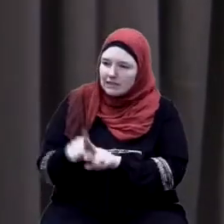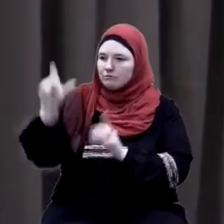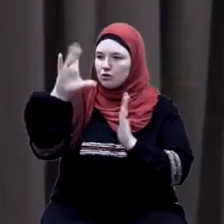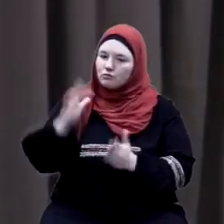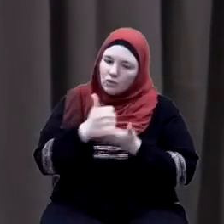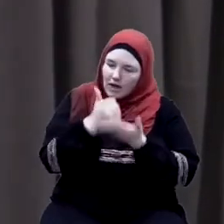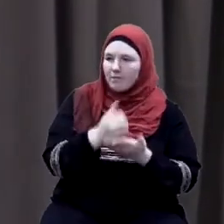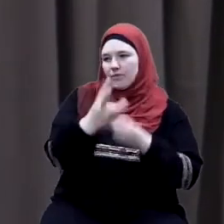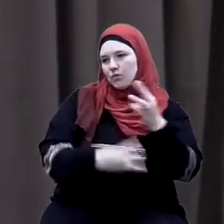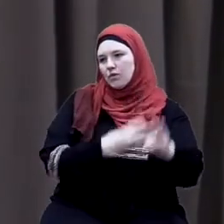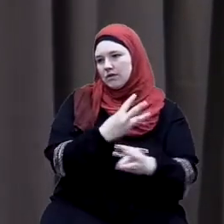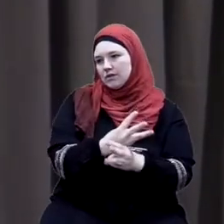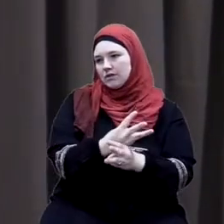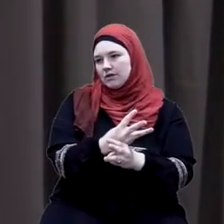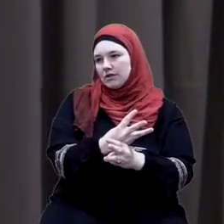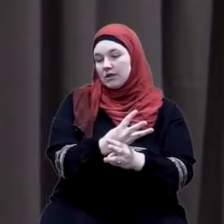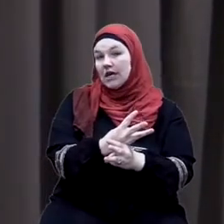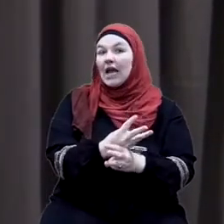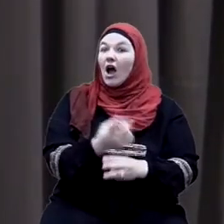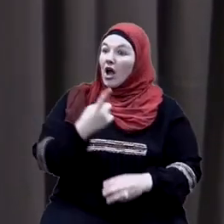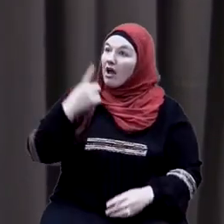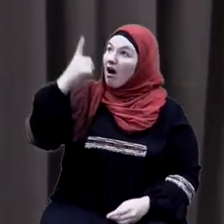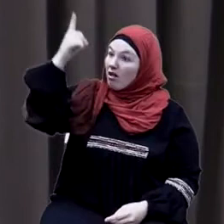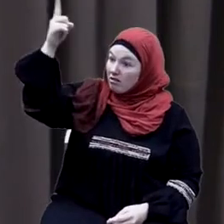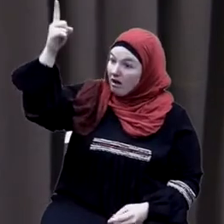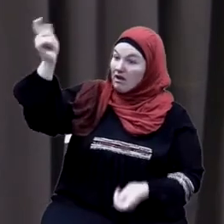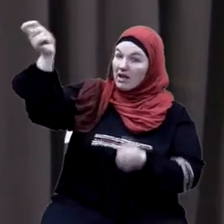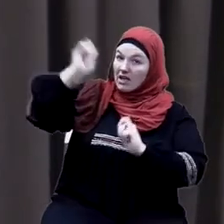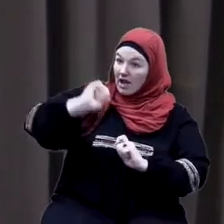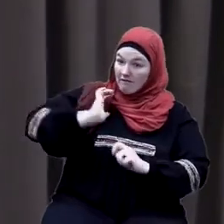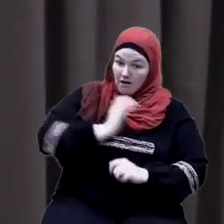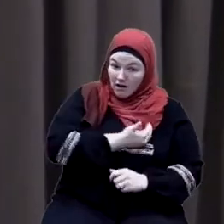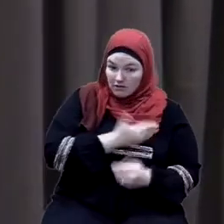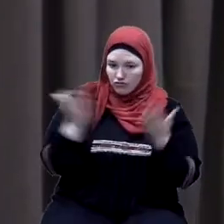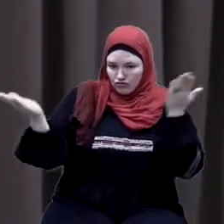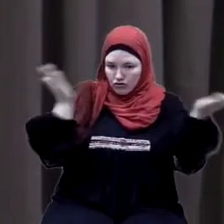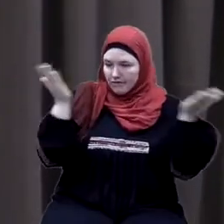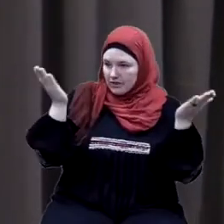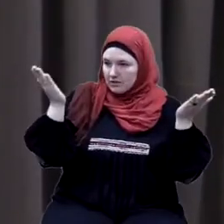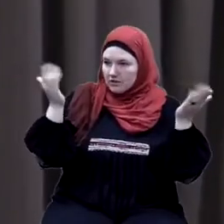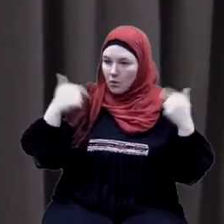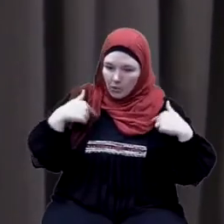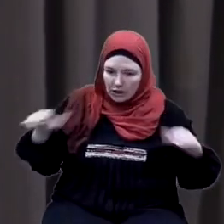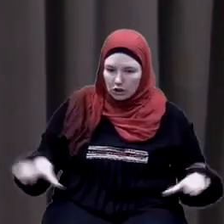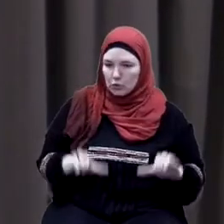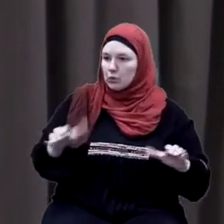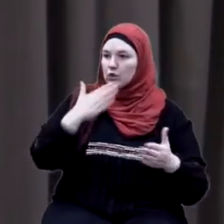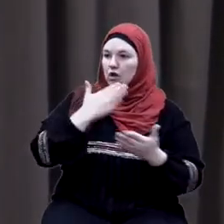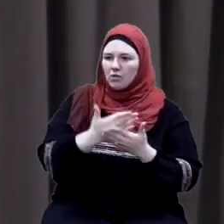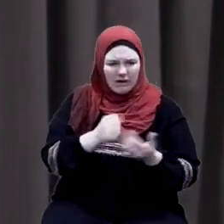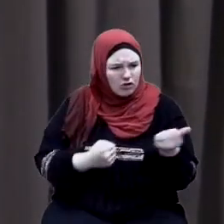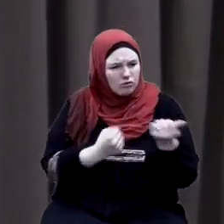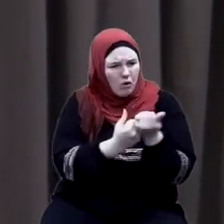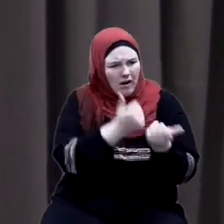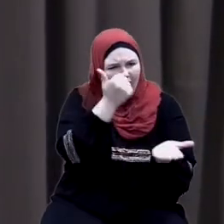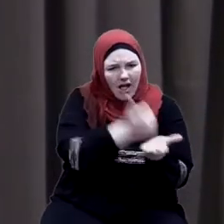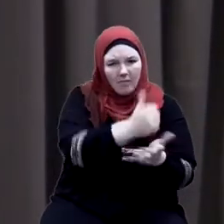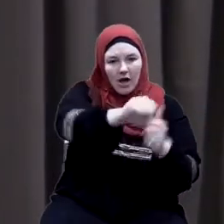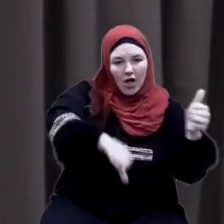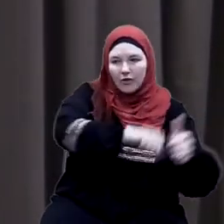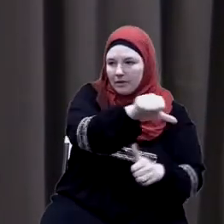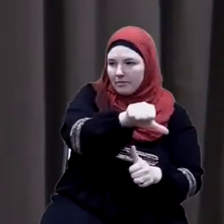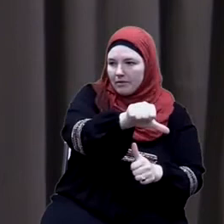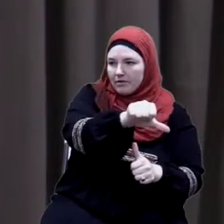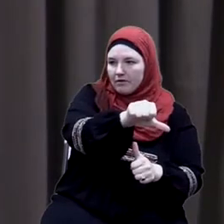is looking for? Are we the generation of service that seeks to serve others as it